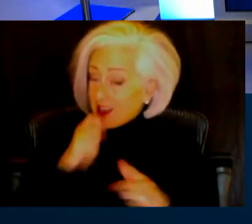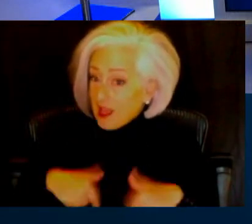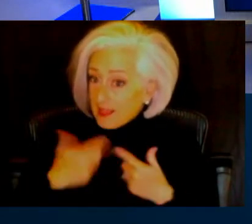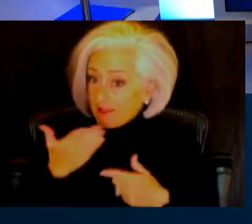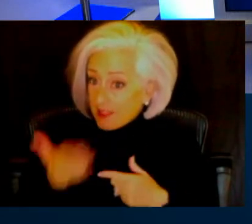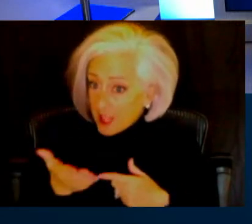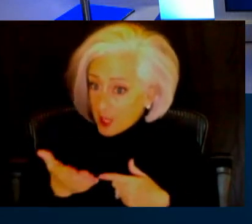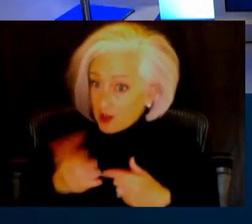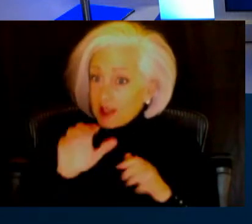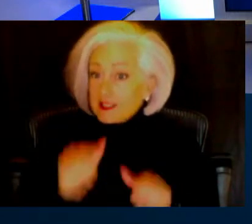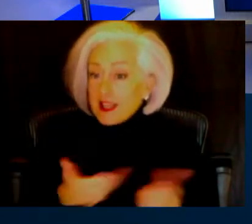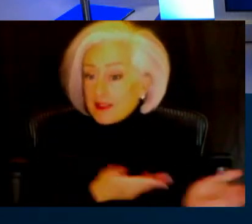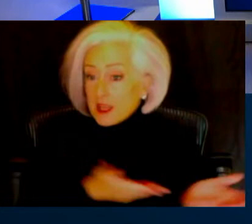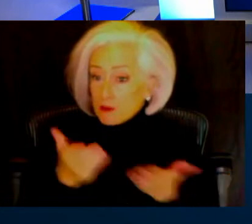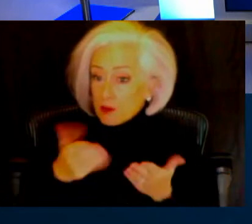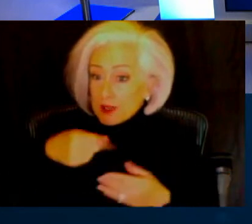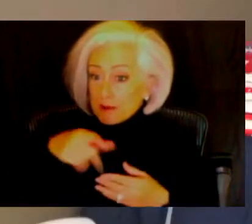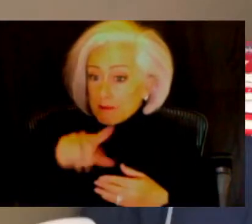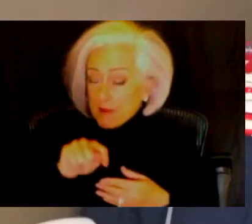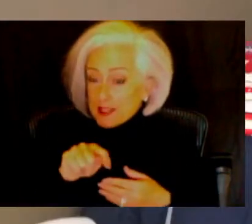your organization to receive help?